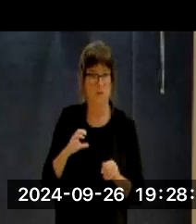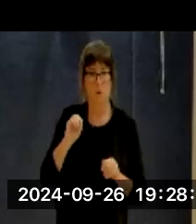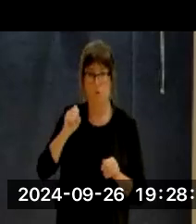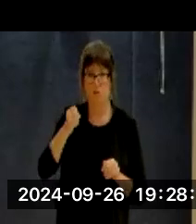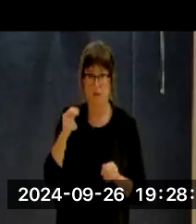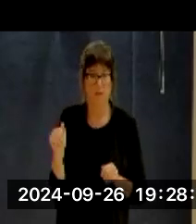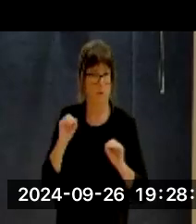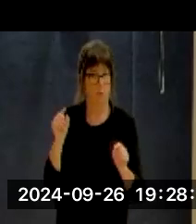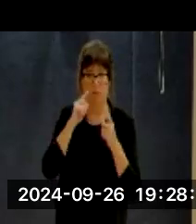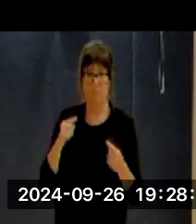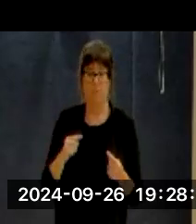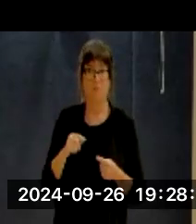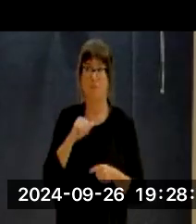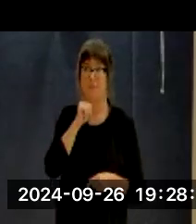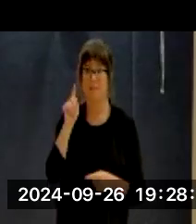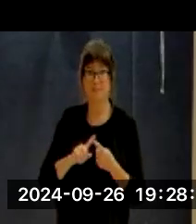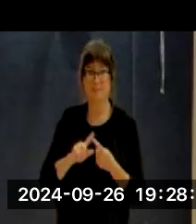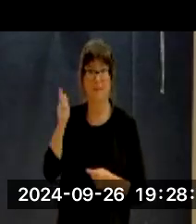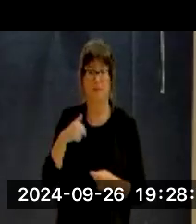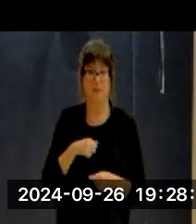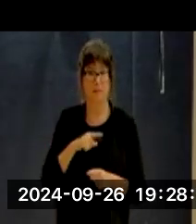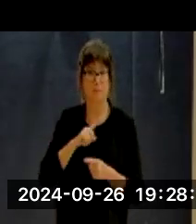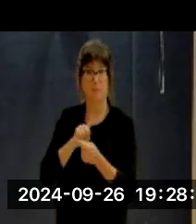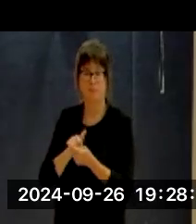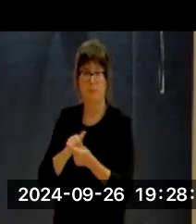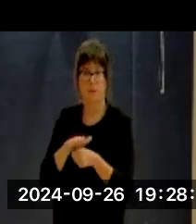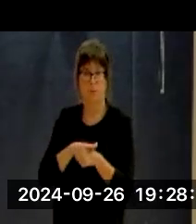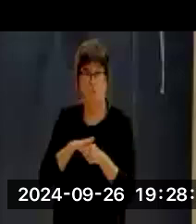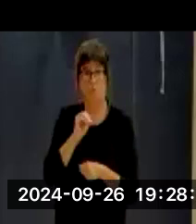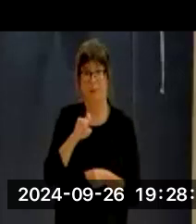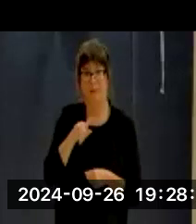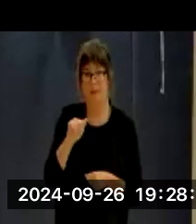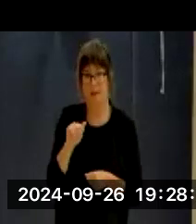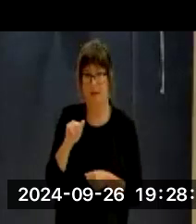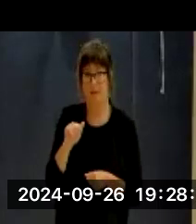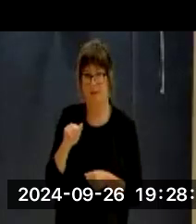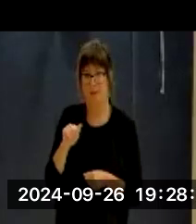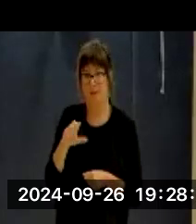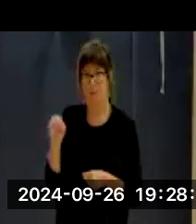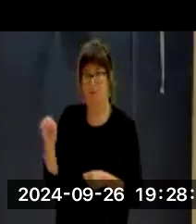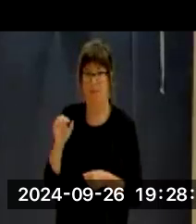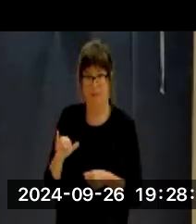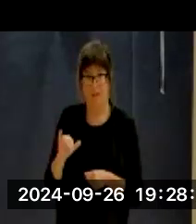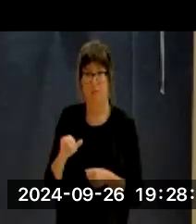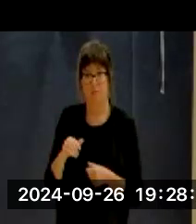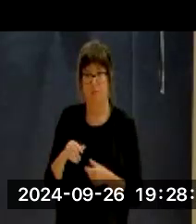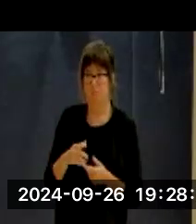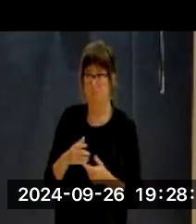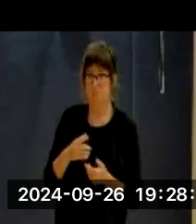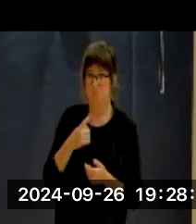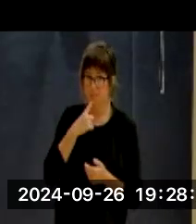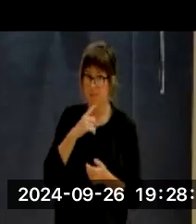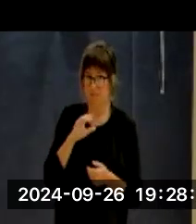wasn't until I went to a local media outlet that proved my comments about abuse was